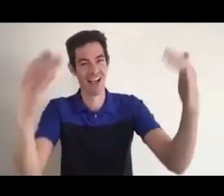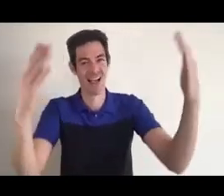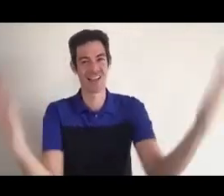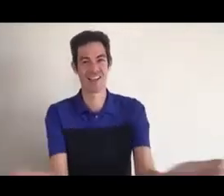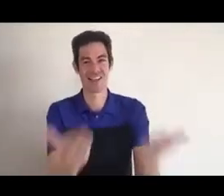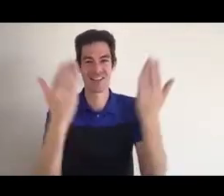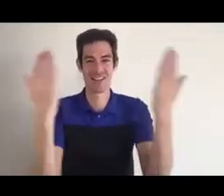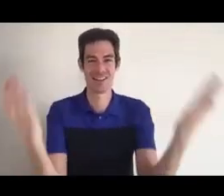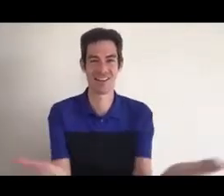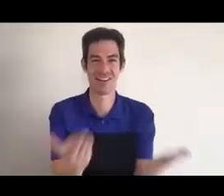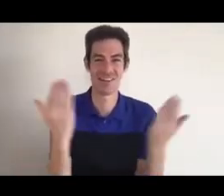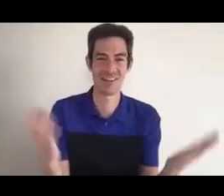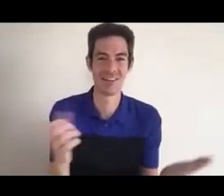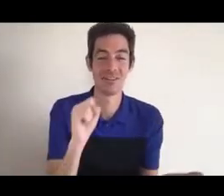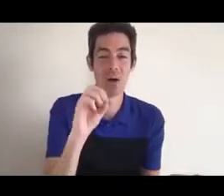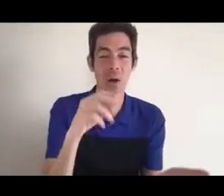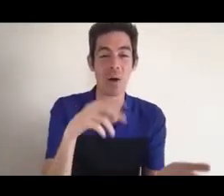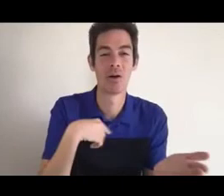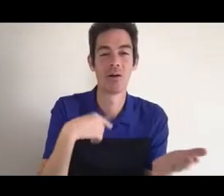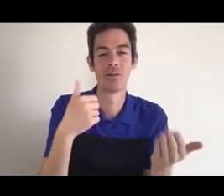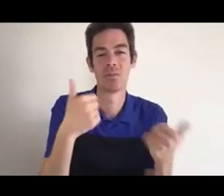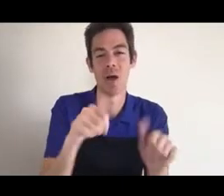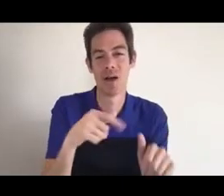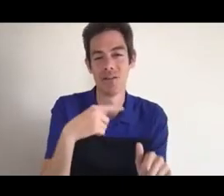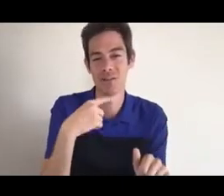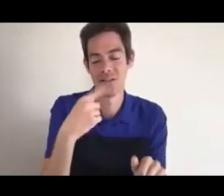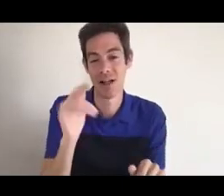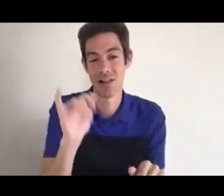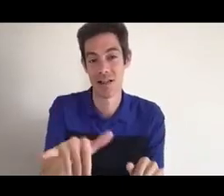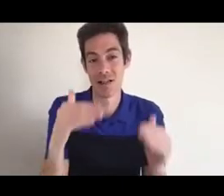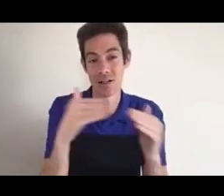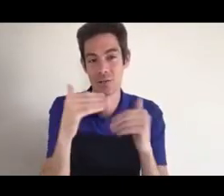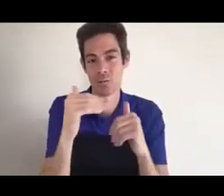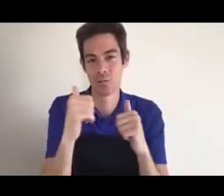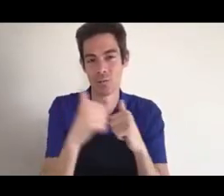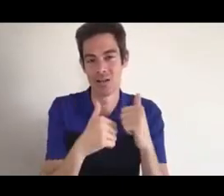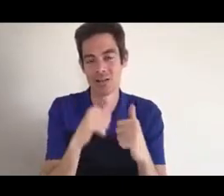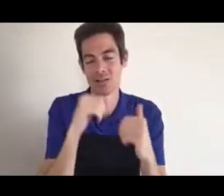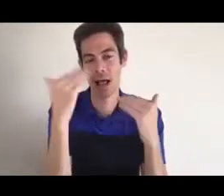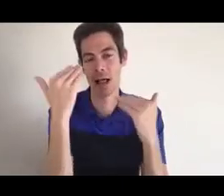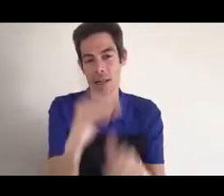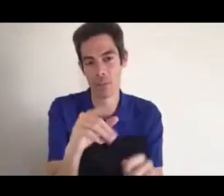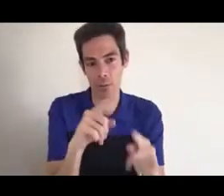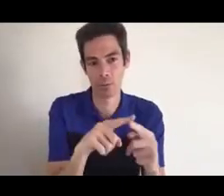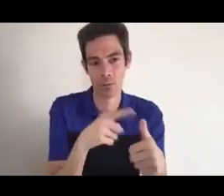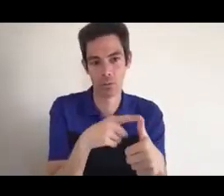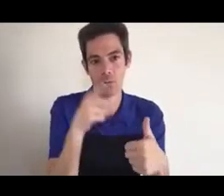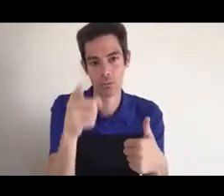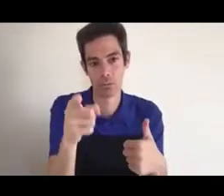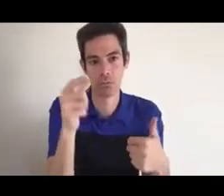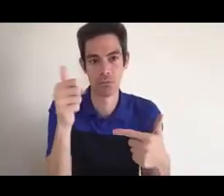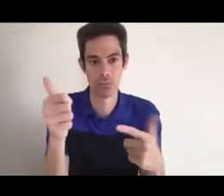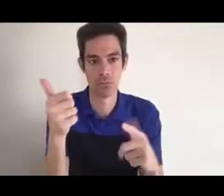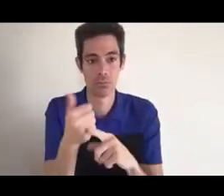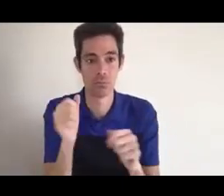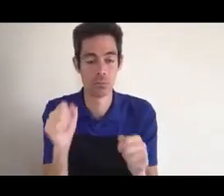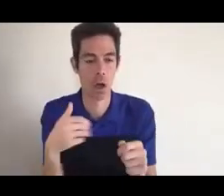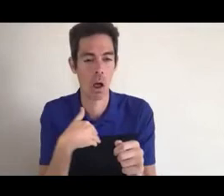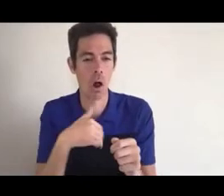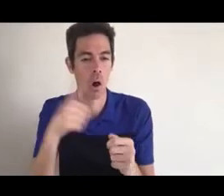So summer is now here. So summer now here. So I'm trying to tell you that equal structure is